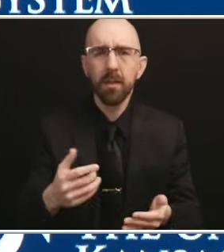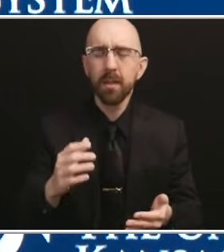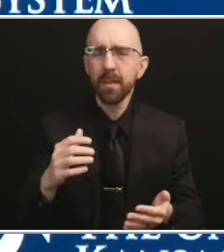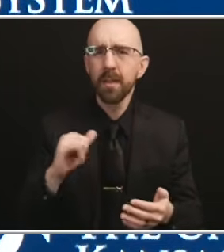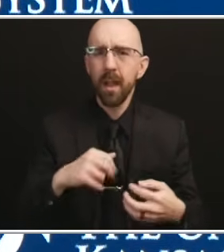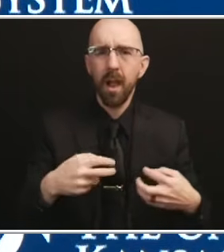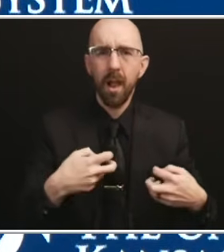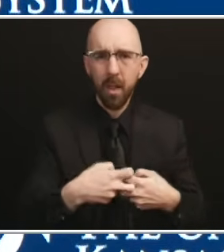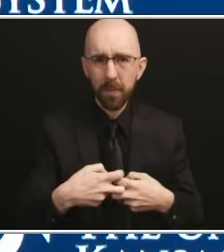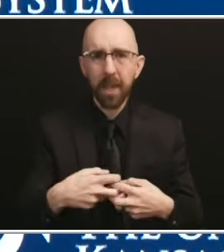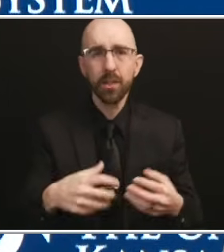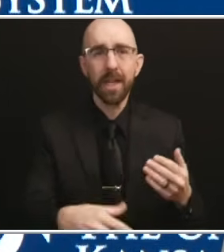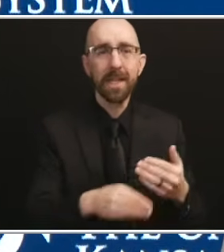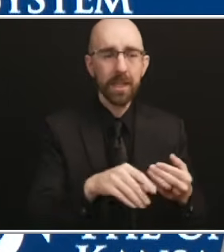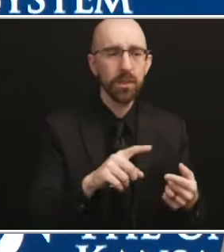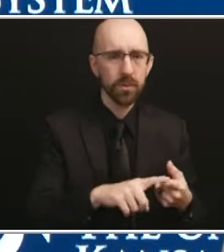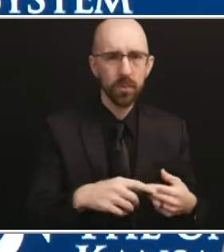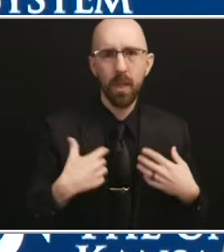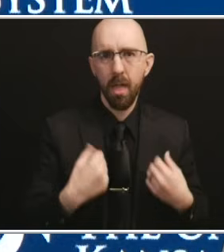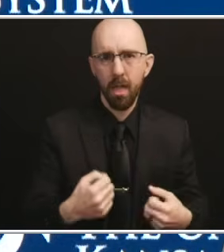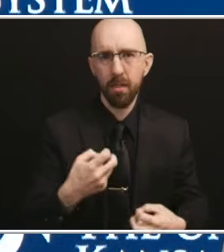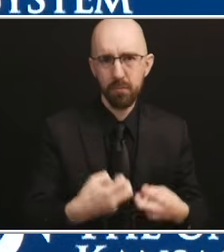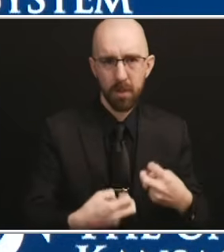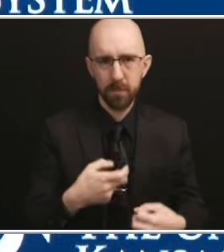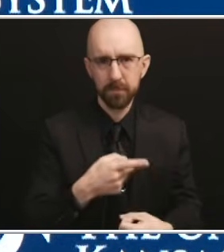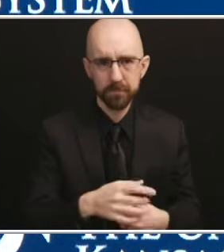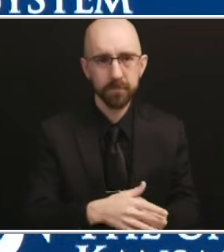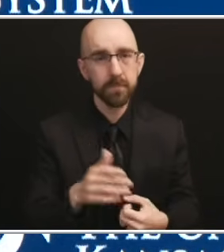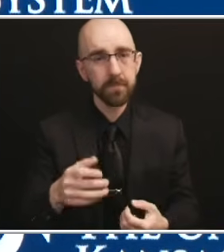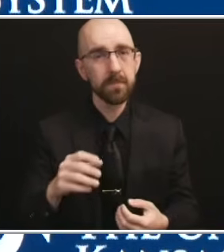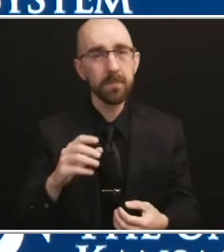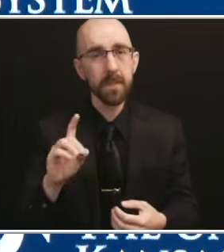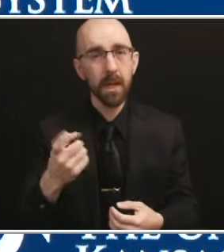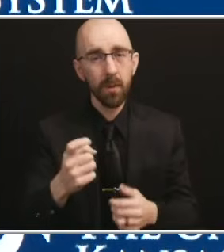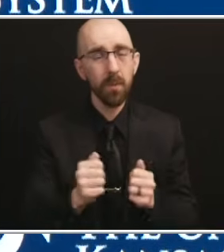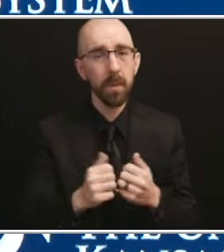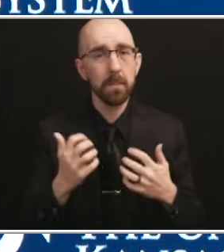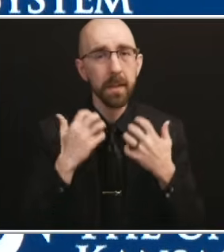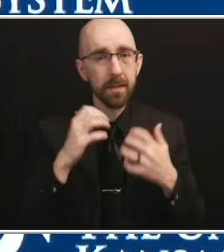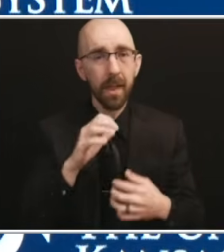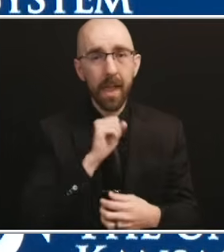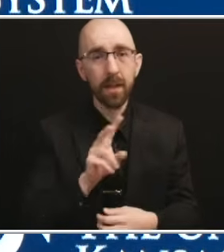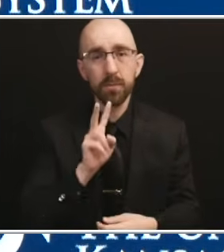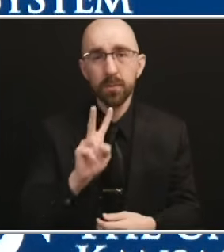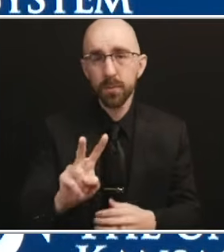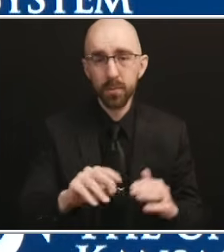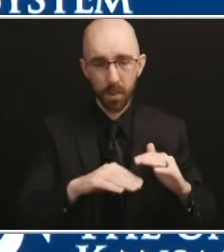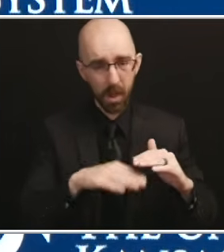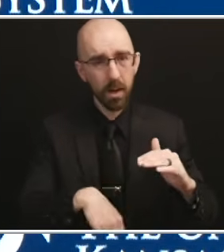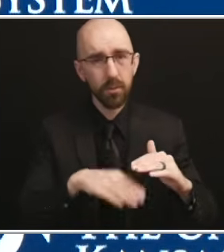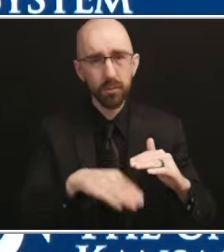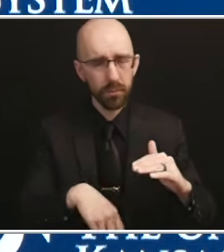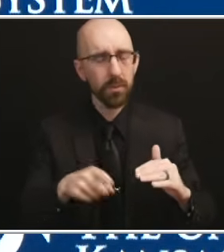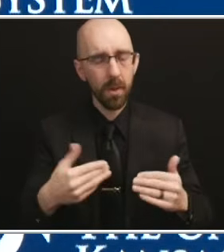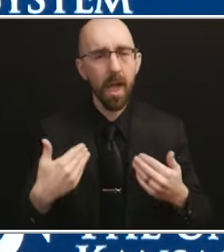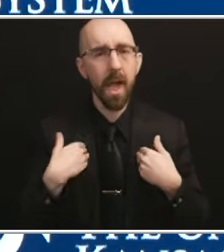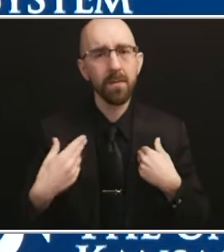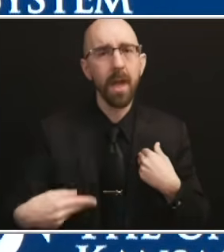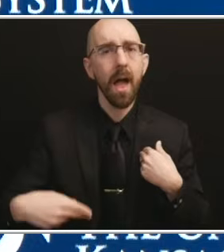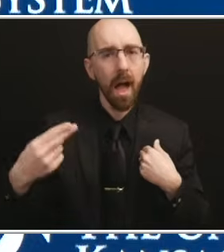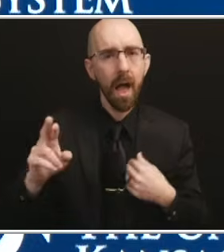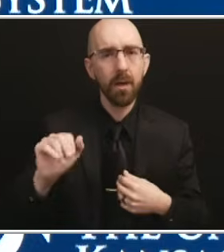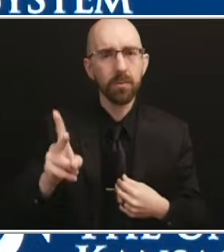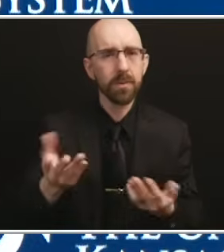addition, especially if you are diagnosed with measles under the age of 2, if you are 2 or younger, you actually have a higher risk of what we